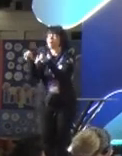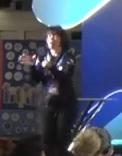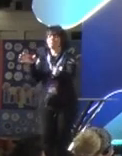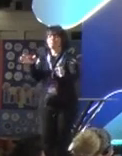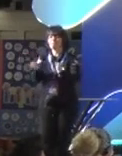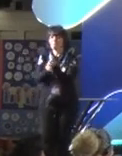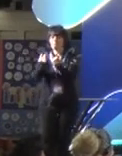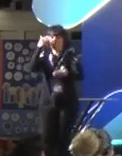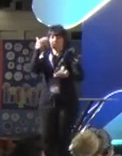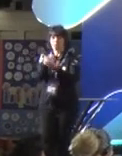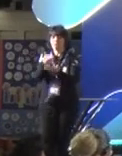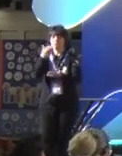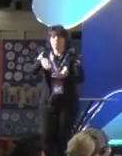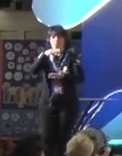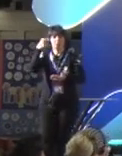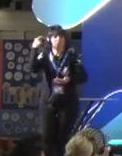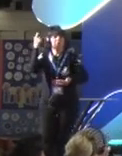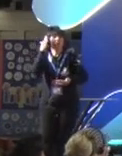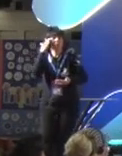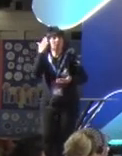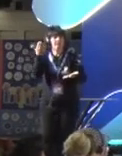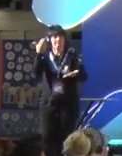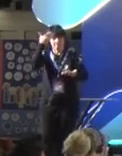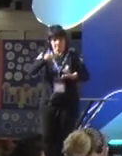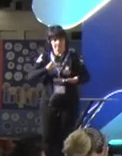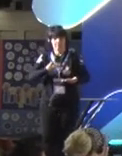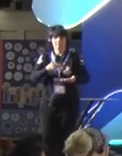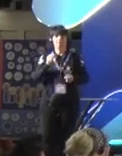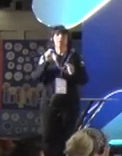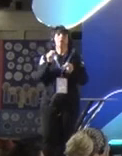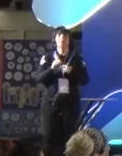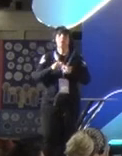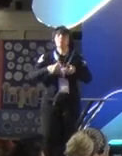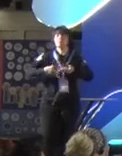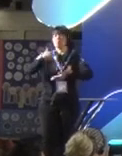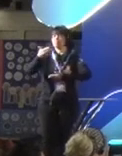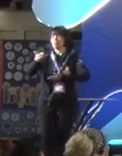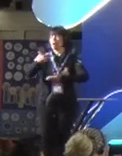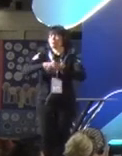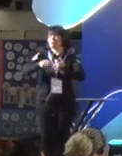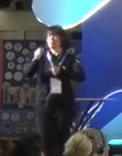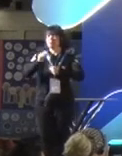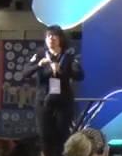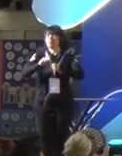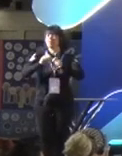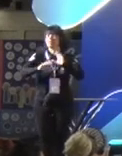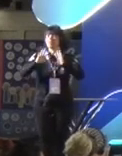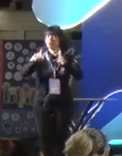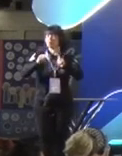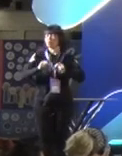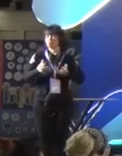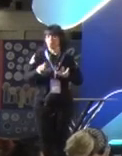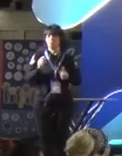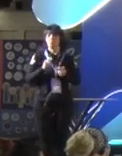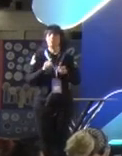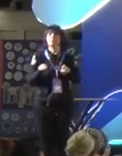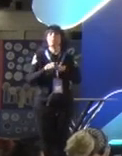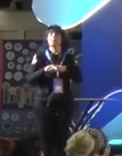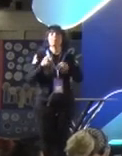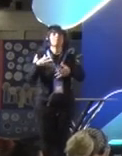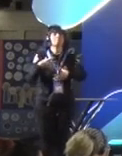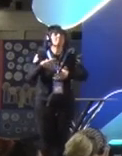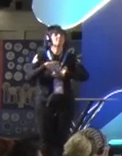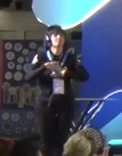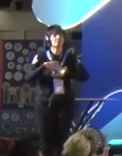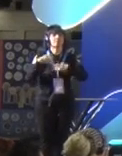yourself, why you do what you do, why it matters, and why you feel you need to share it with the